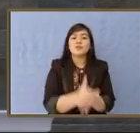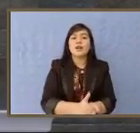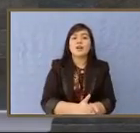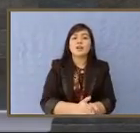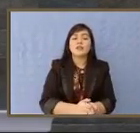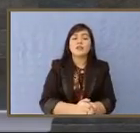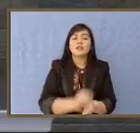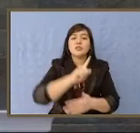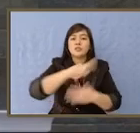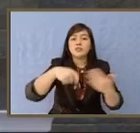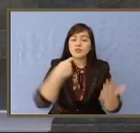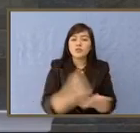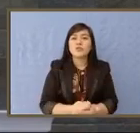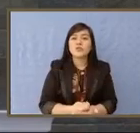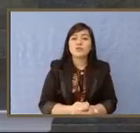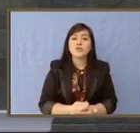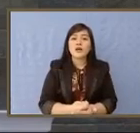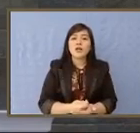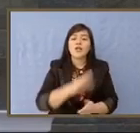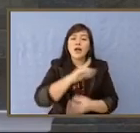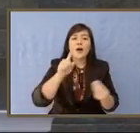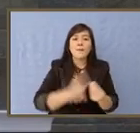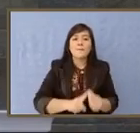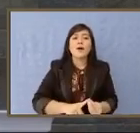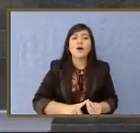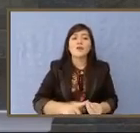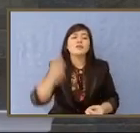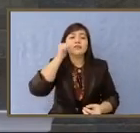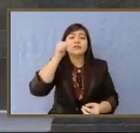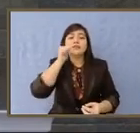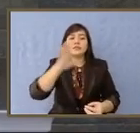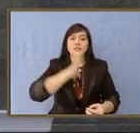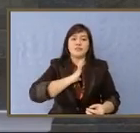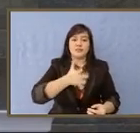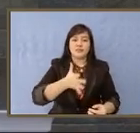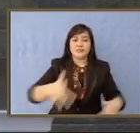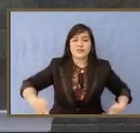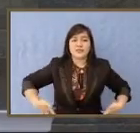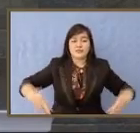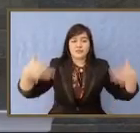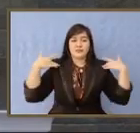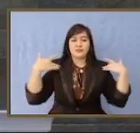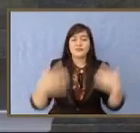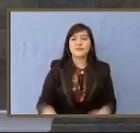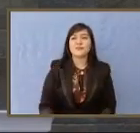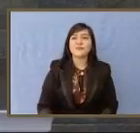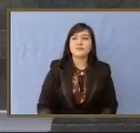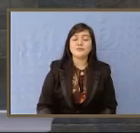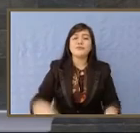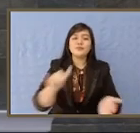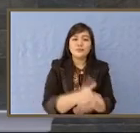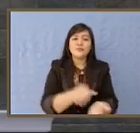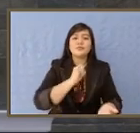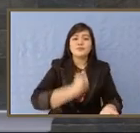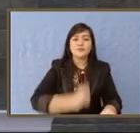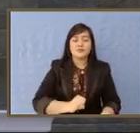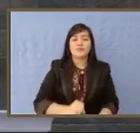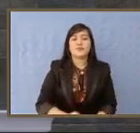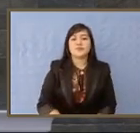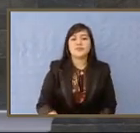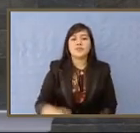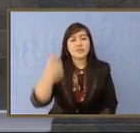isang babae. Alright? So again, maganda po ito. Mabasa po natin ito. That is the synopsis of the Book of Ruth. Next